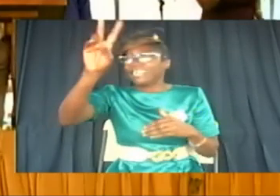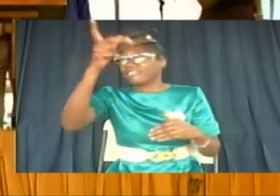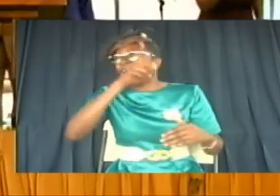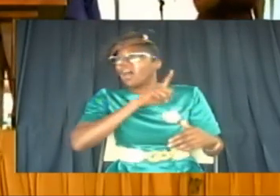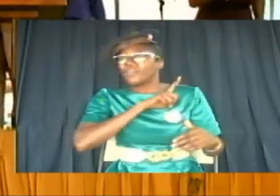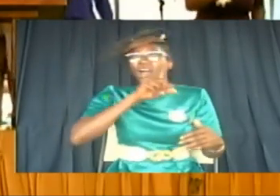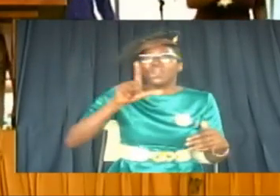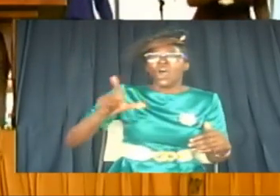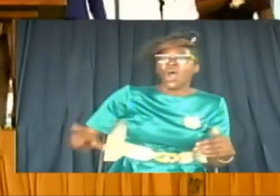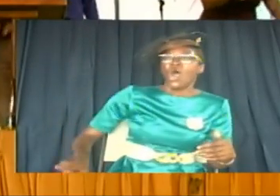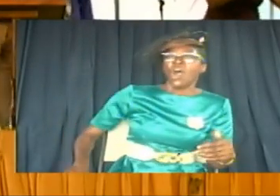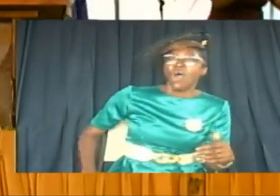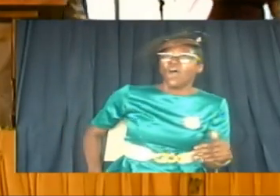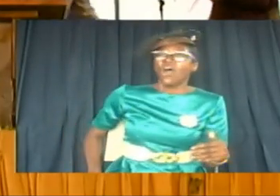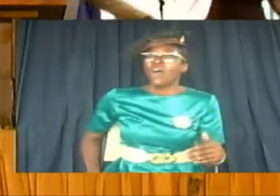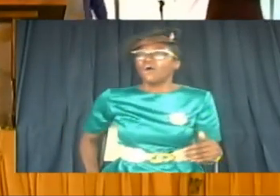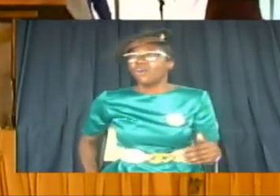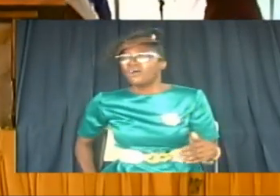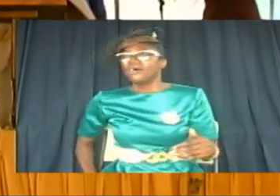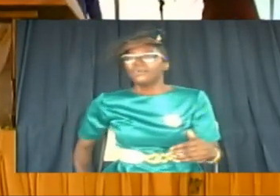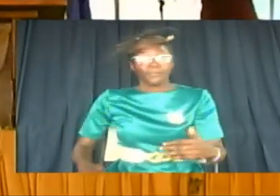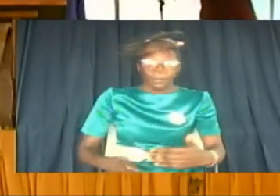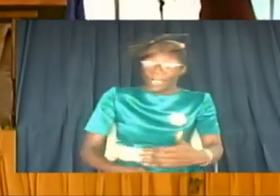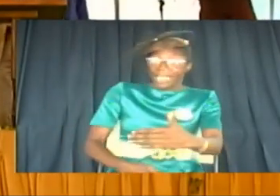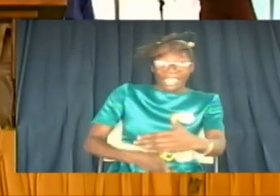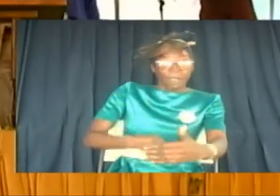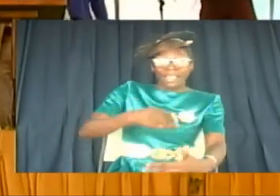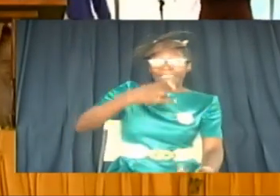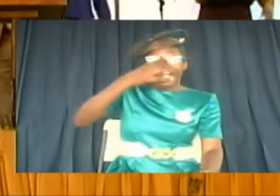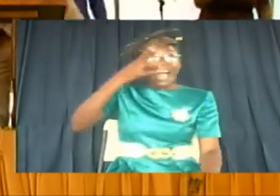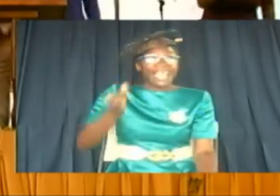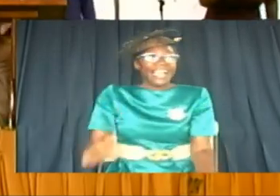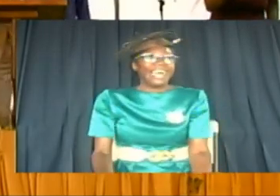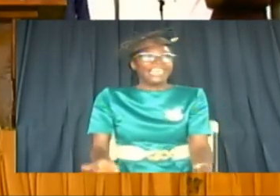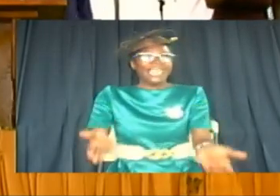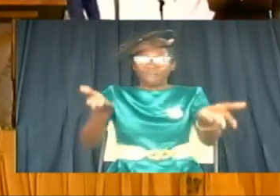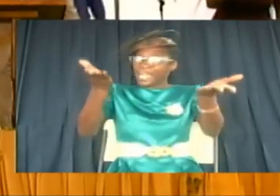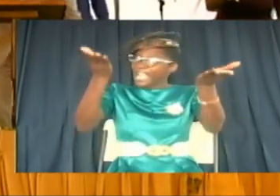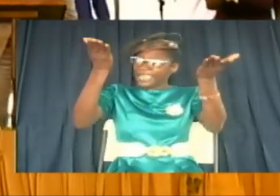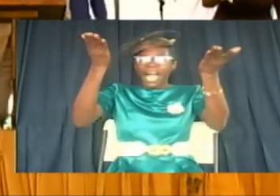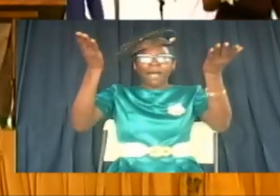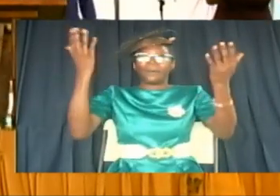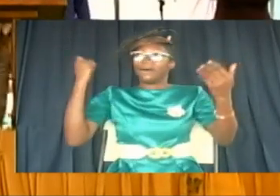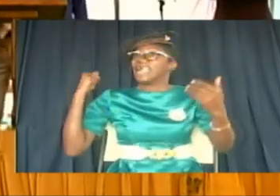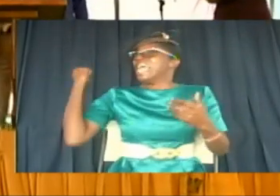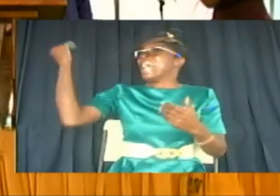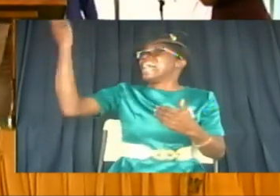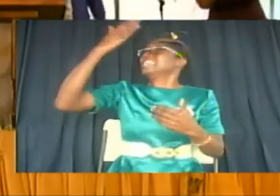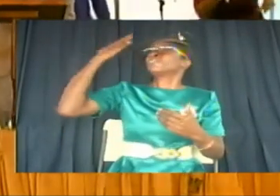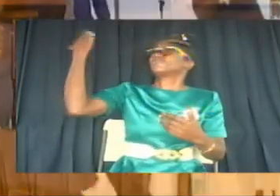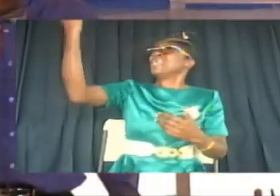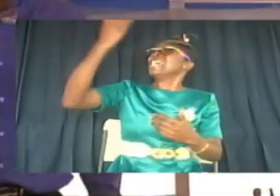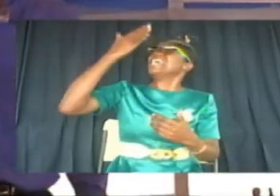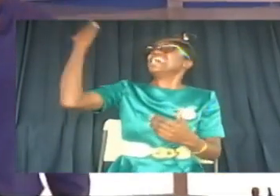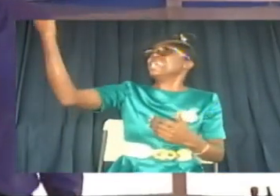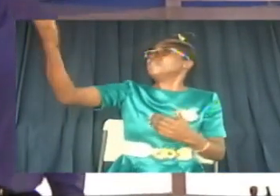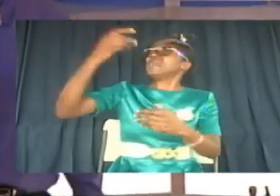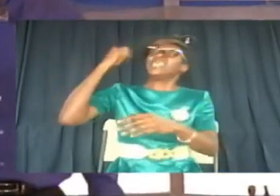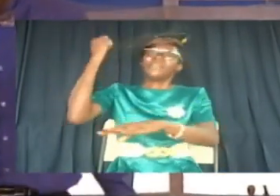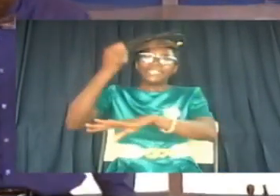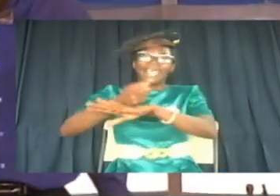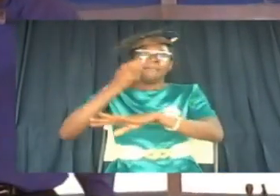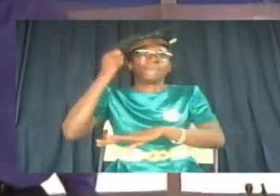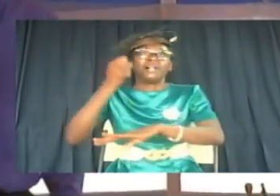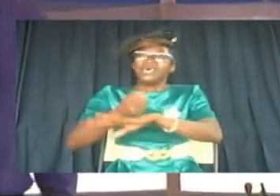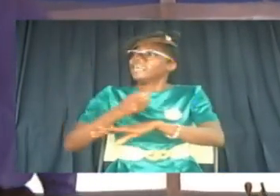Isaiah saw the Lord. He was high and lifted up. He was high and lifted up. Yes. And his strength